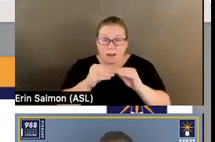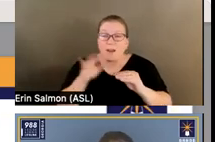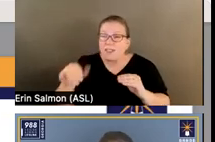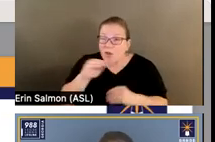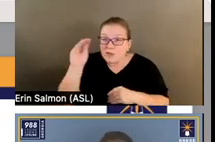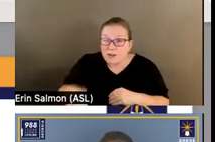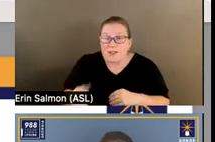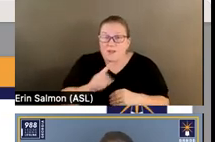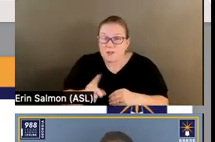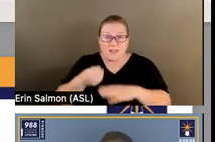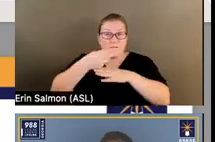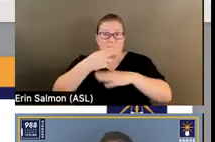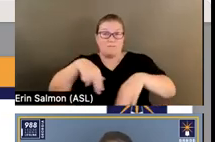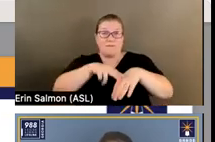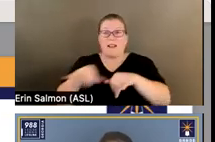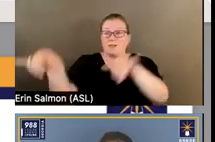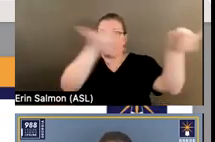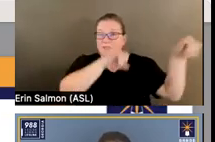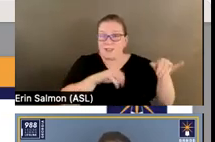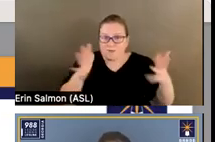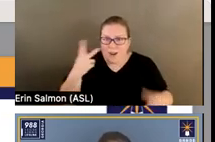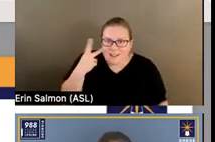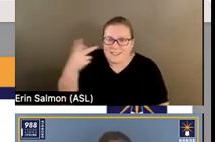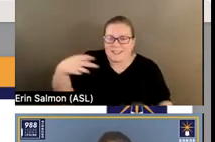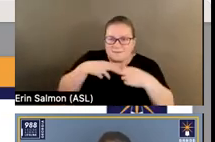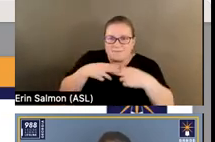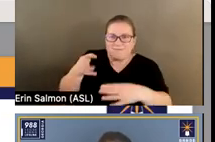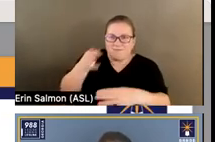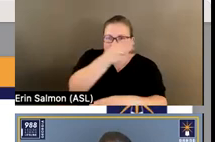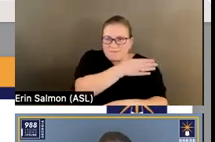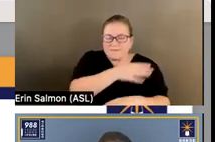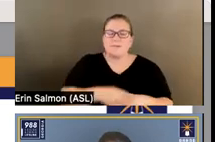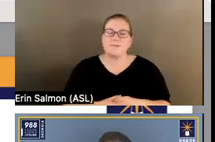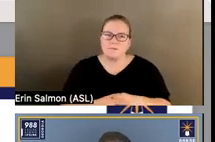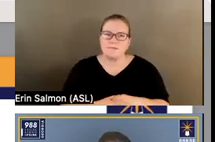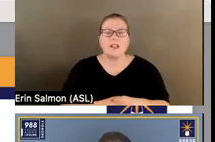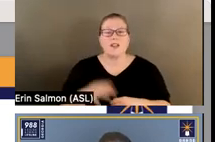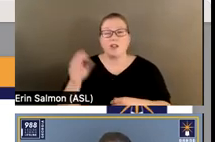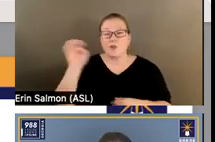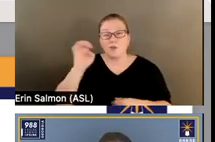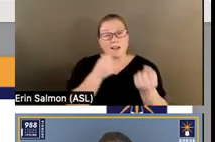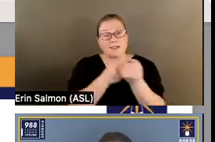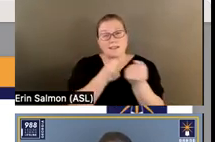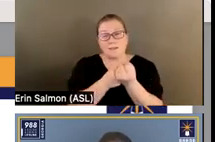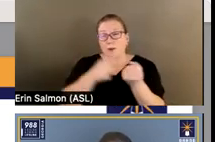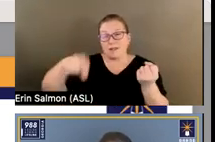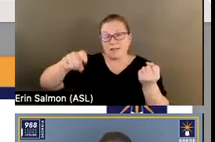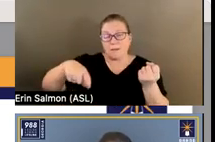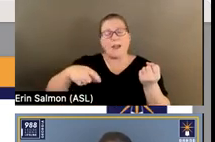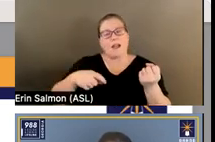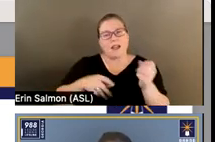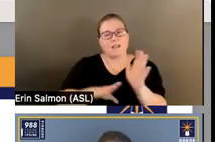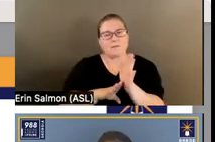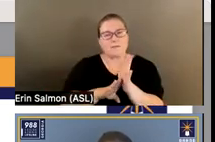heard today. As you will recall, demand for crisis support has been on the rise for the last few years, And